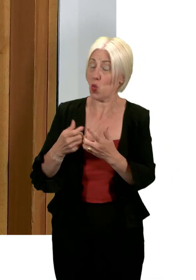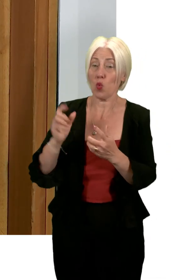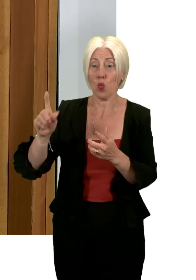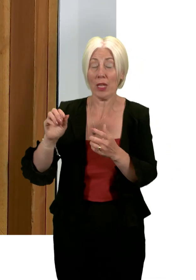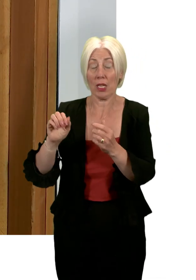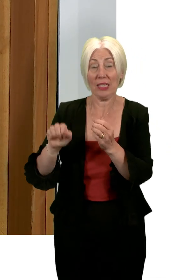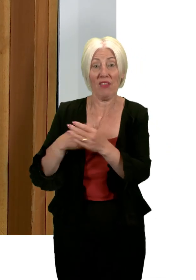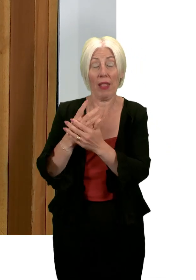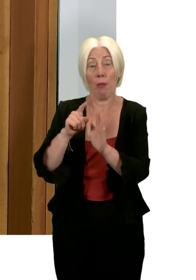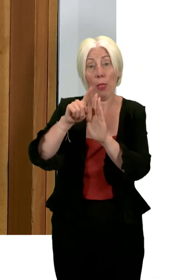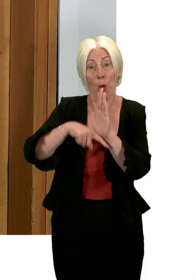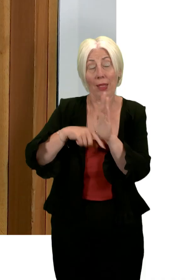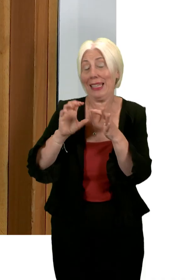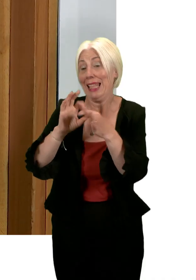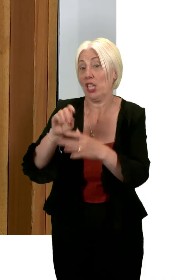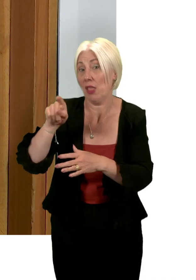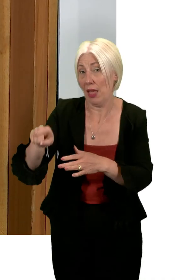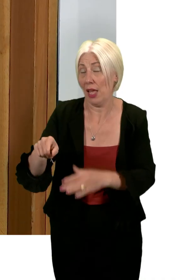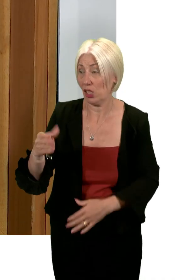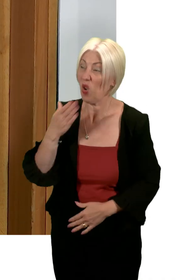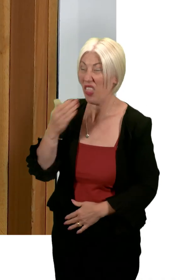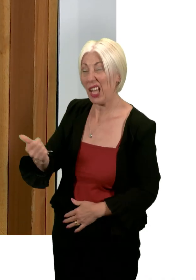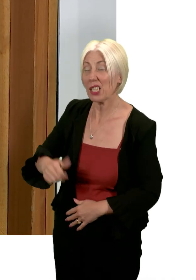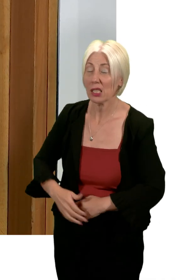incredibly powerful. So yeah, thank you for sharing that.